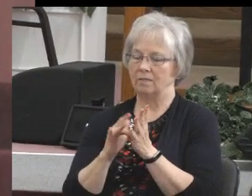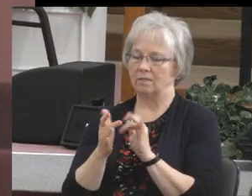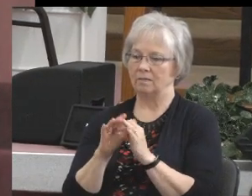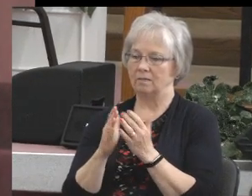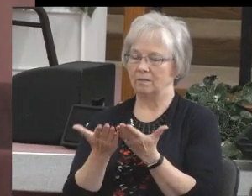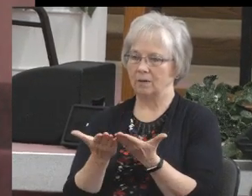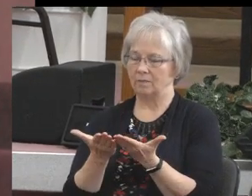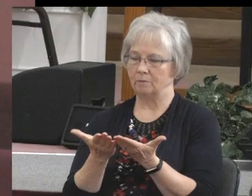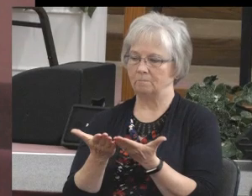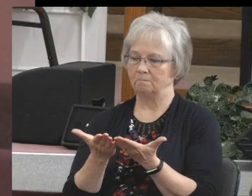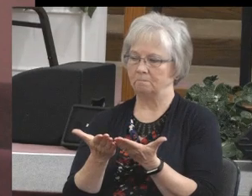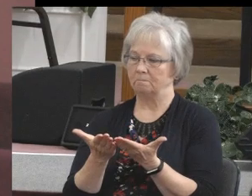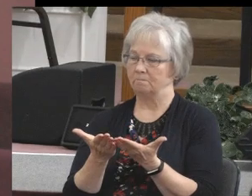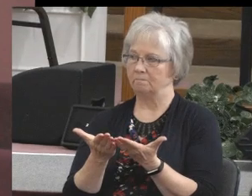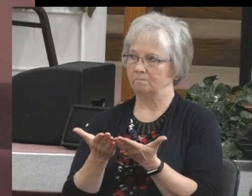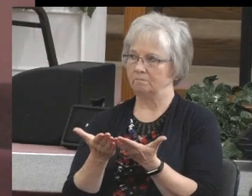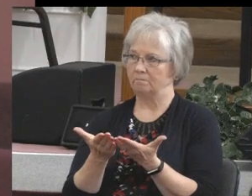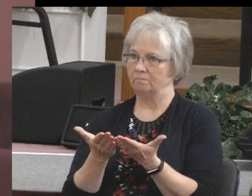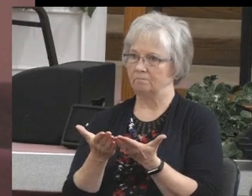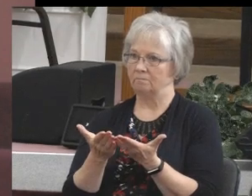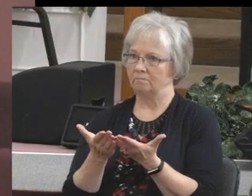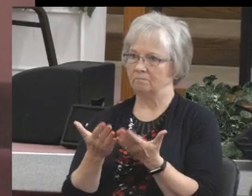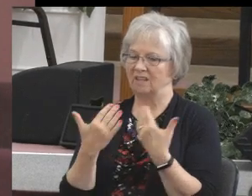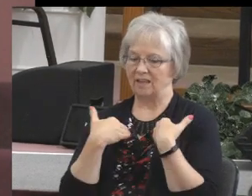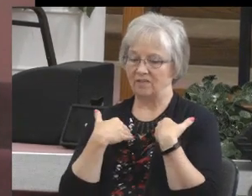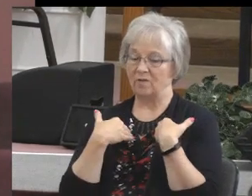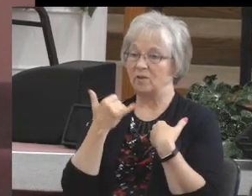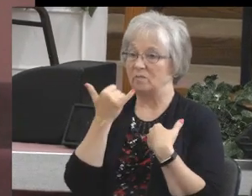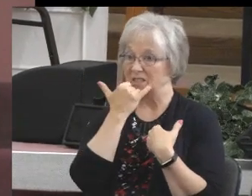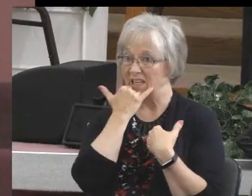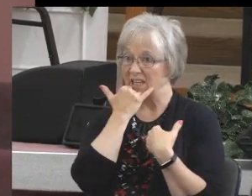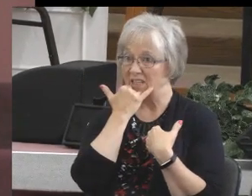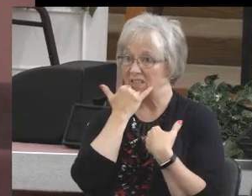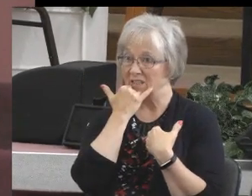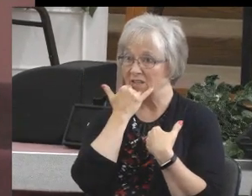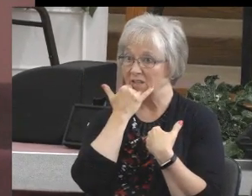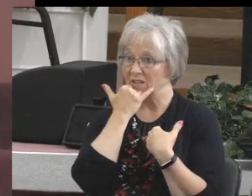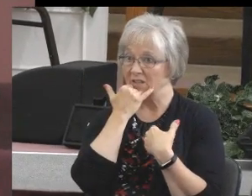Have there been mistakes over the years? Absolutely.